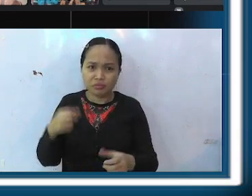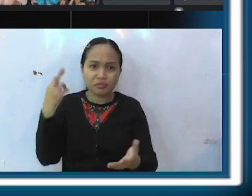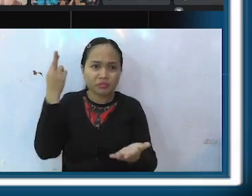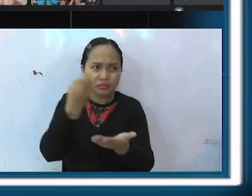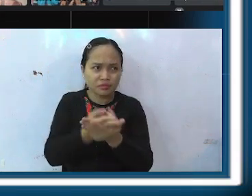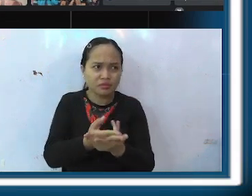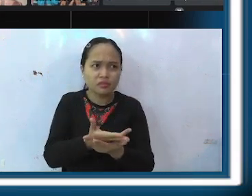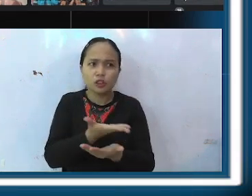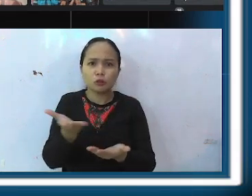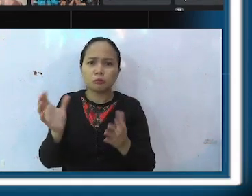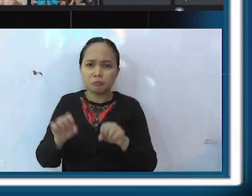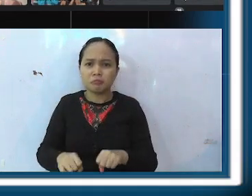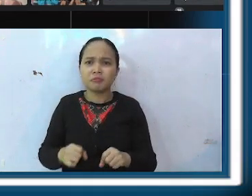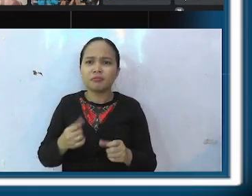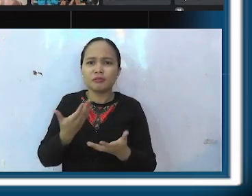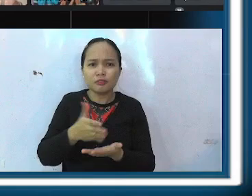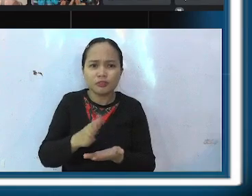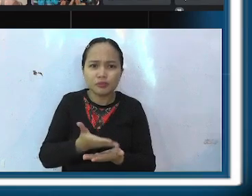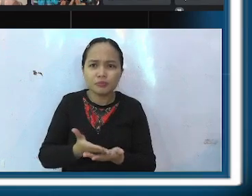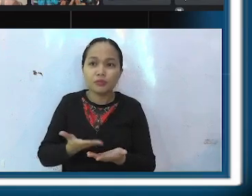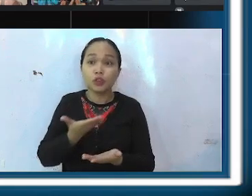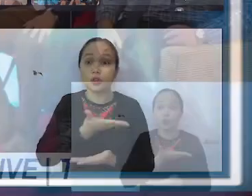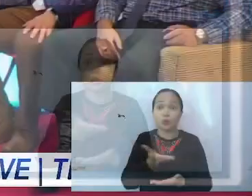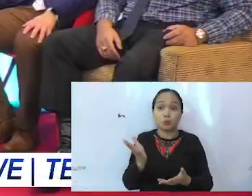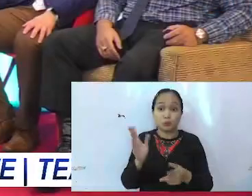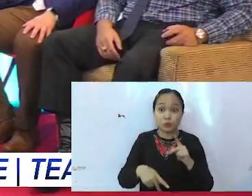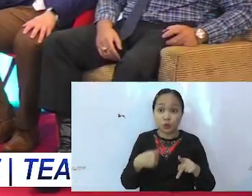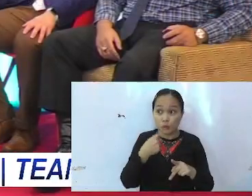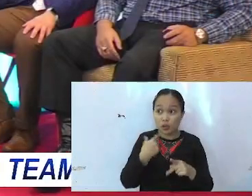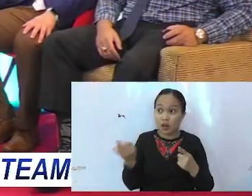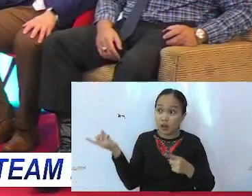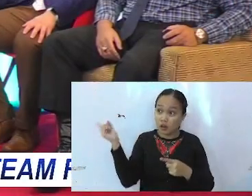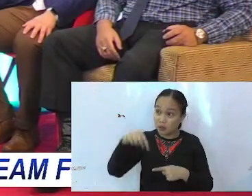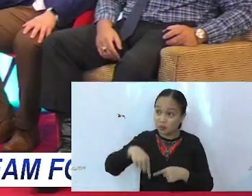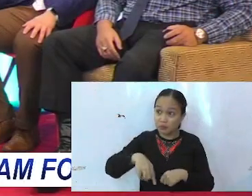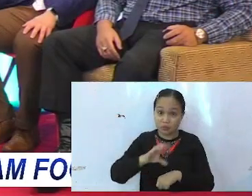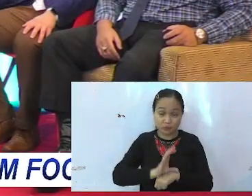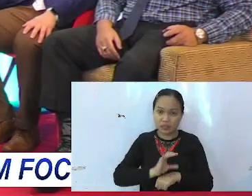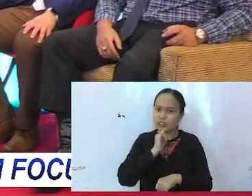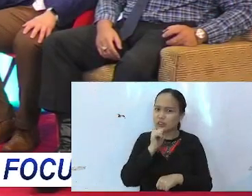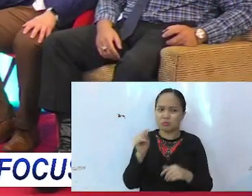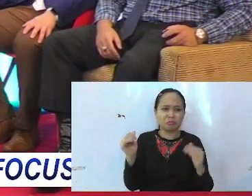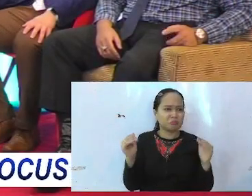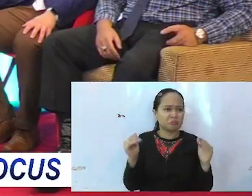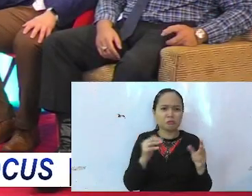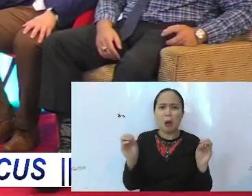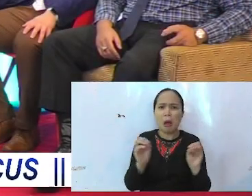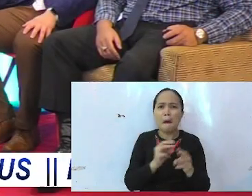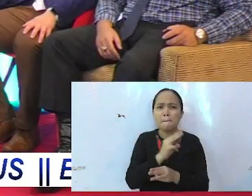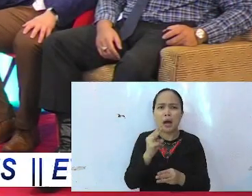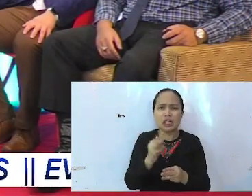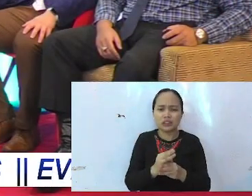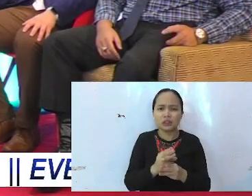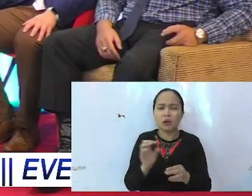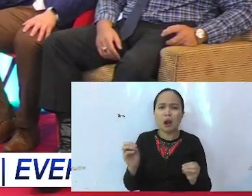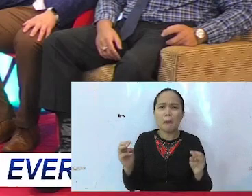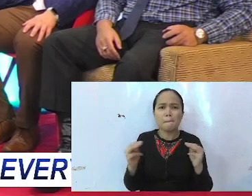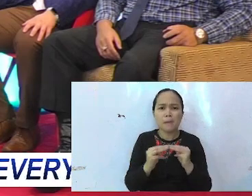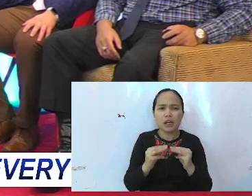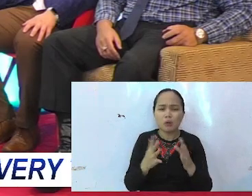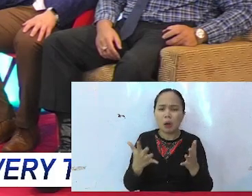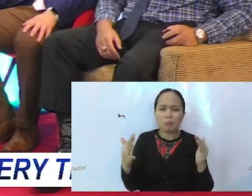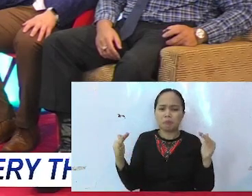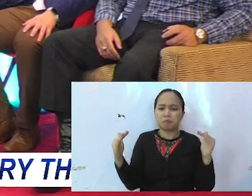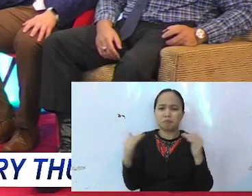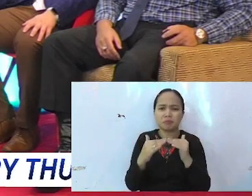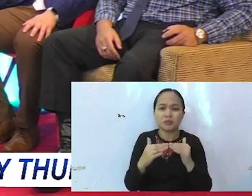could see saved is unmatched. The amount of people you could see coming to church is unmatched. Yeah. It's unmatched. That's why Satan's after the